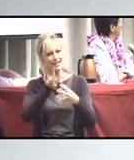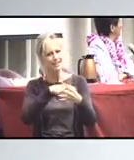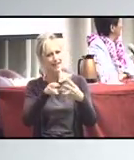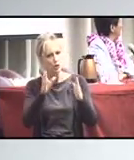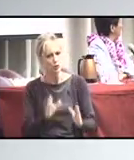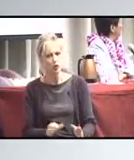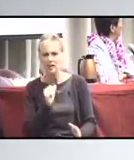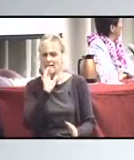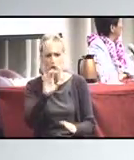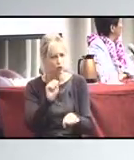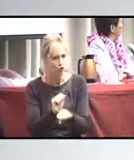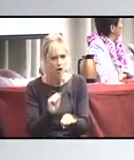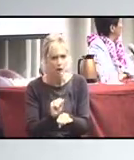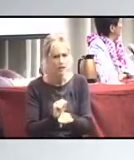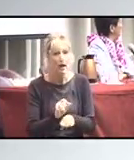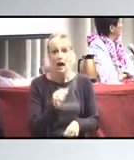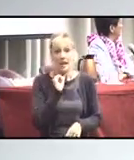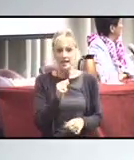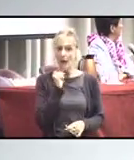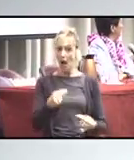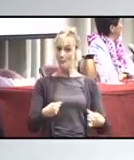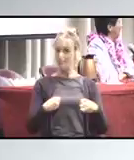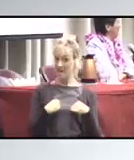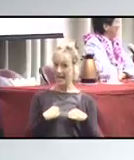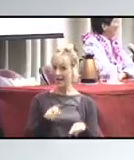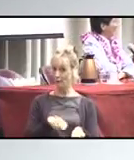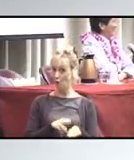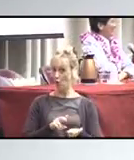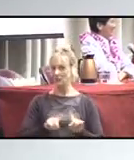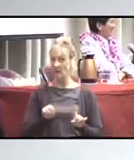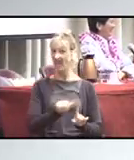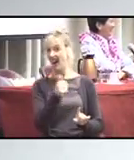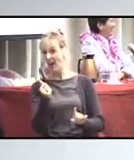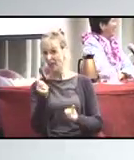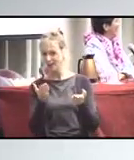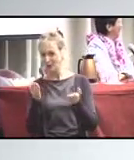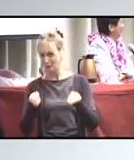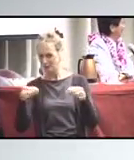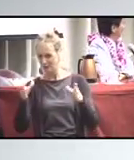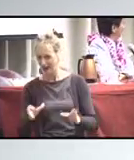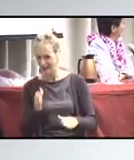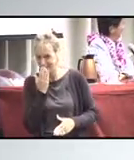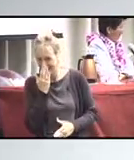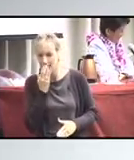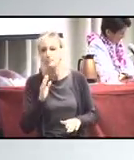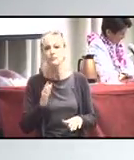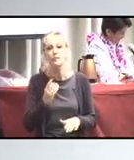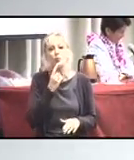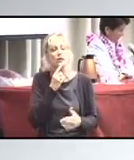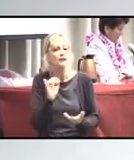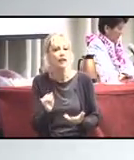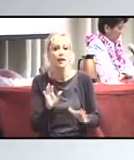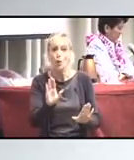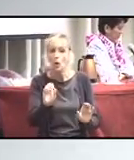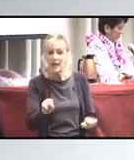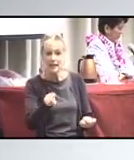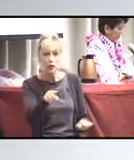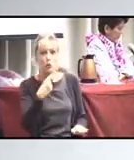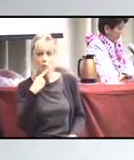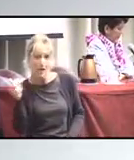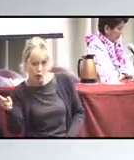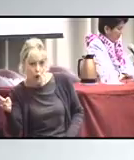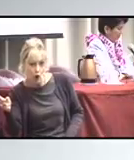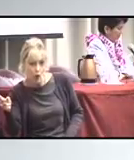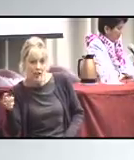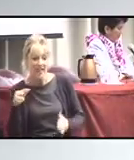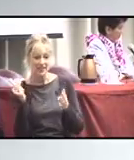know, or I would say, not me, of course, personally, but other service providers would say certain things like, oh, can you tell her